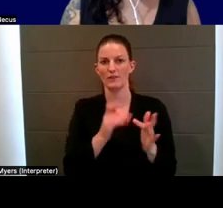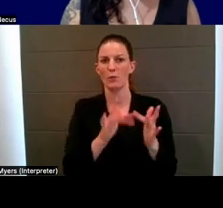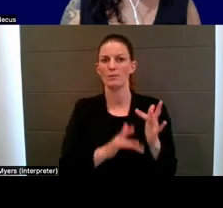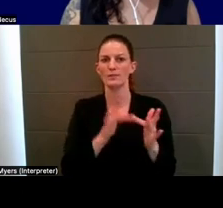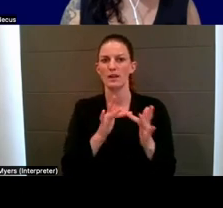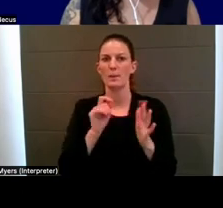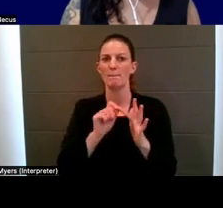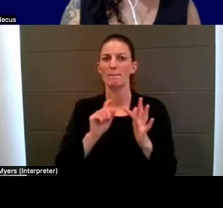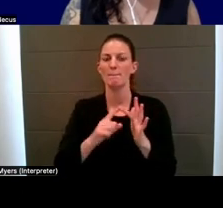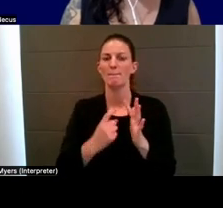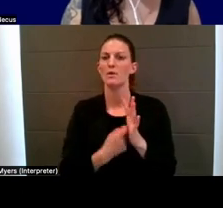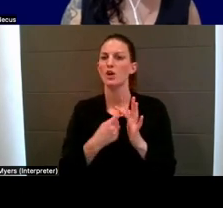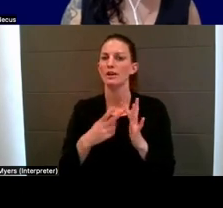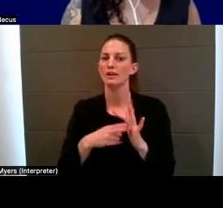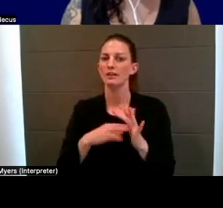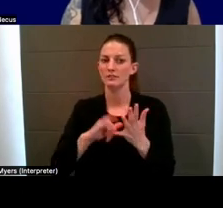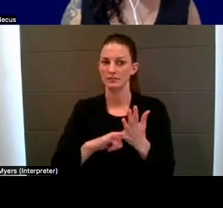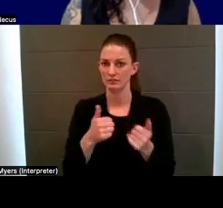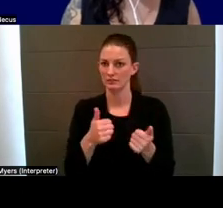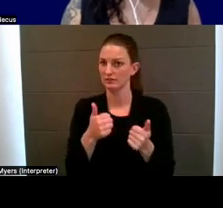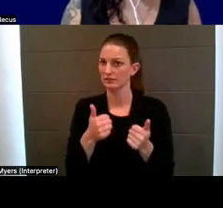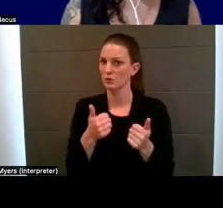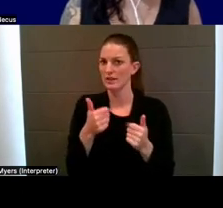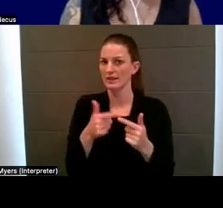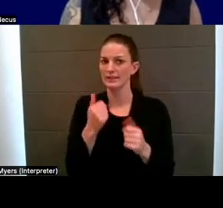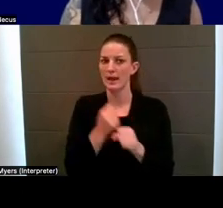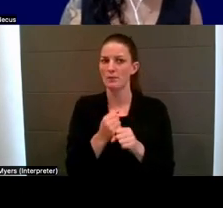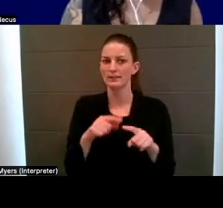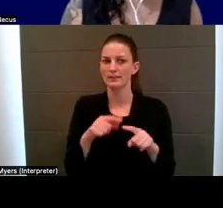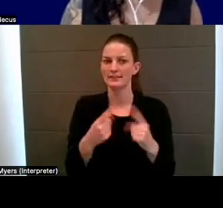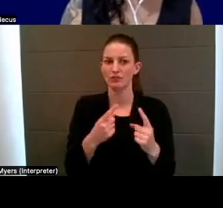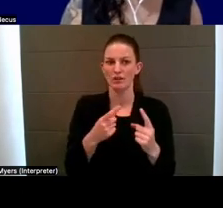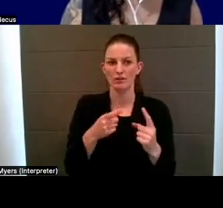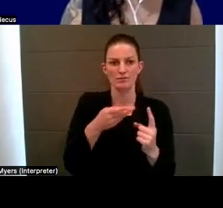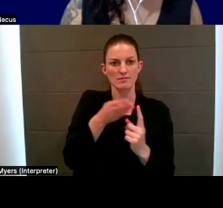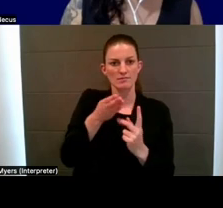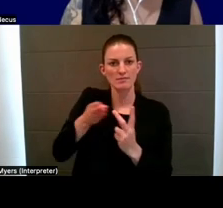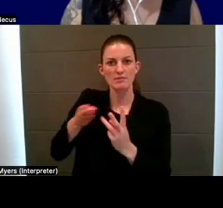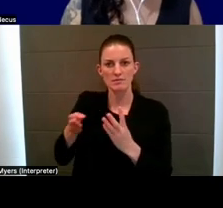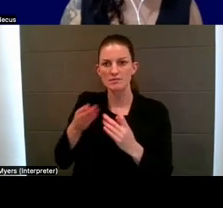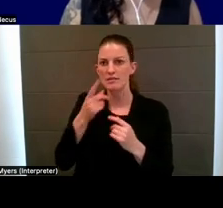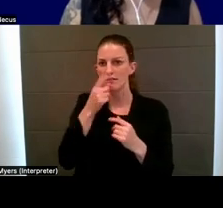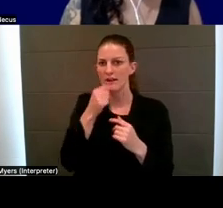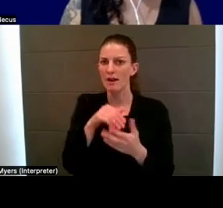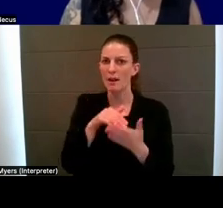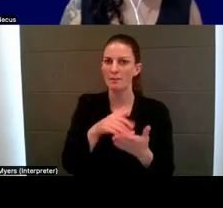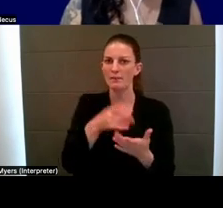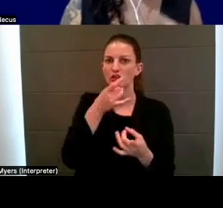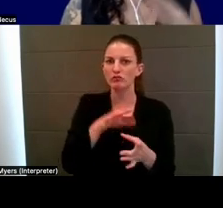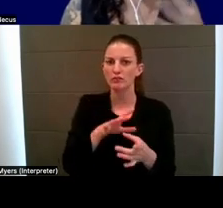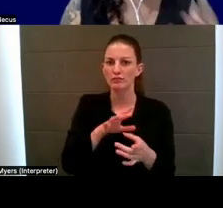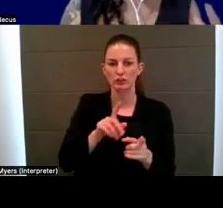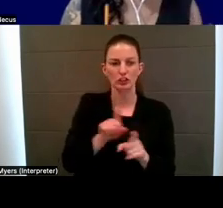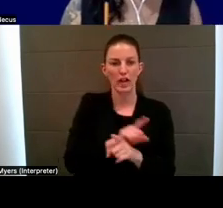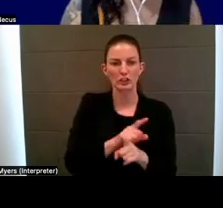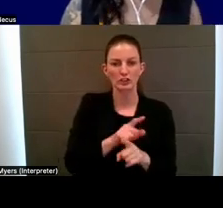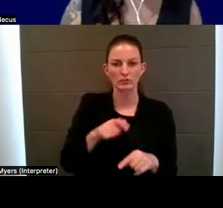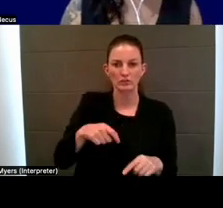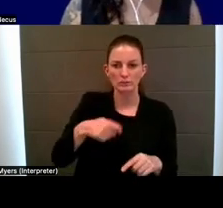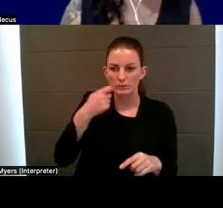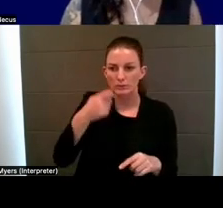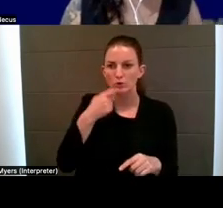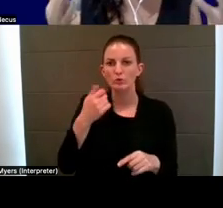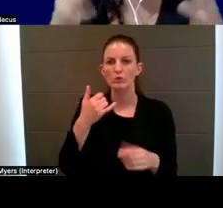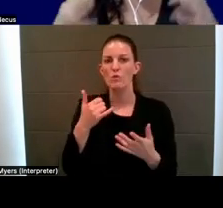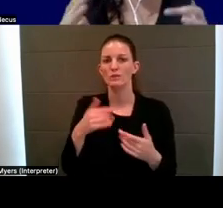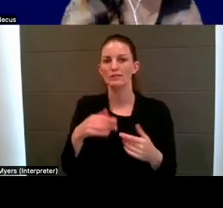some really nice adaptations for mealtimes for children with cognitive visual impairment, which is when they often do have functional